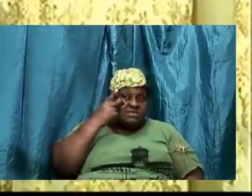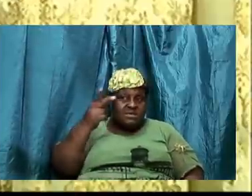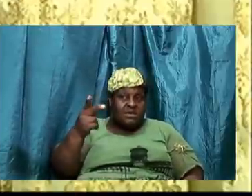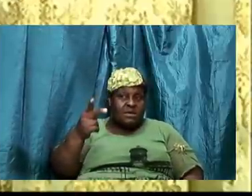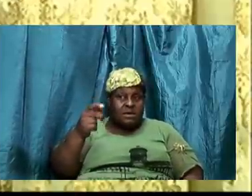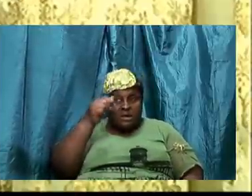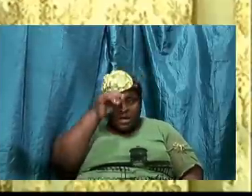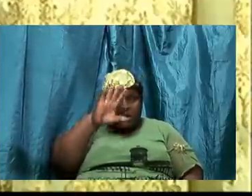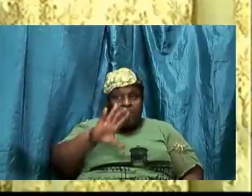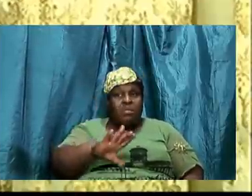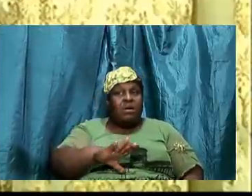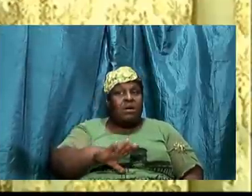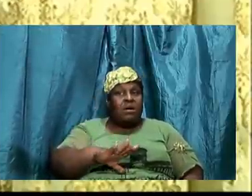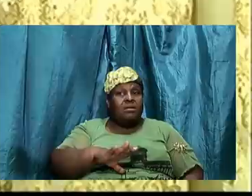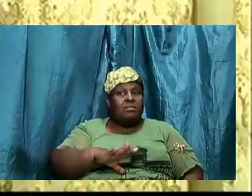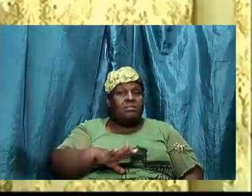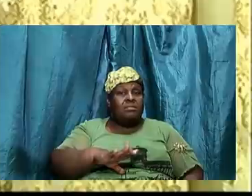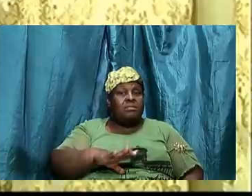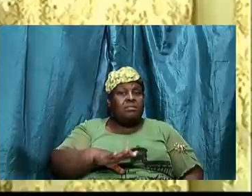out of a wheelchair.